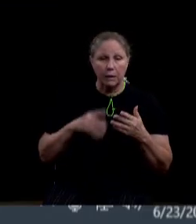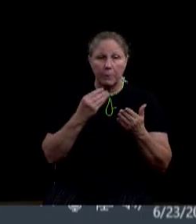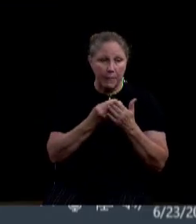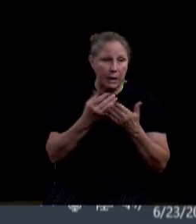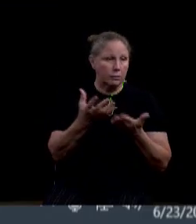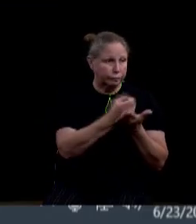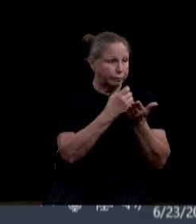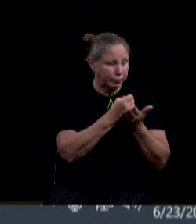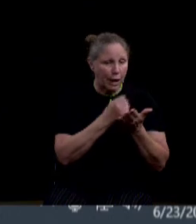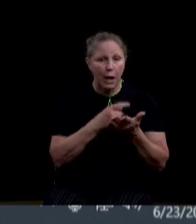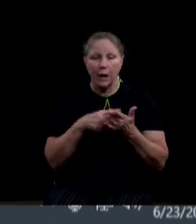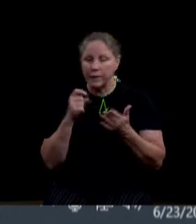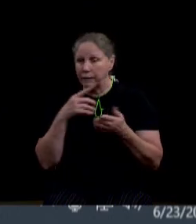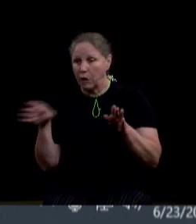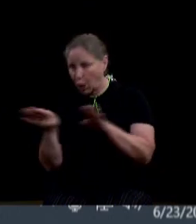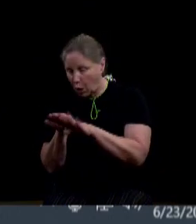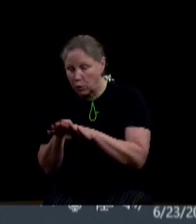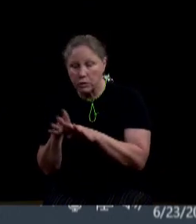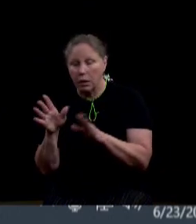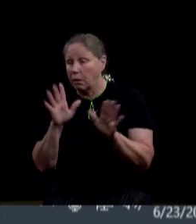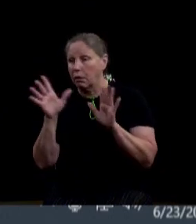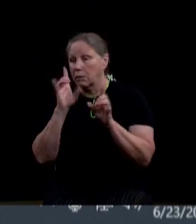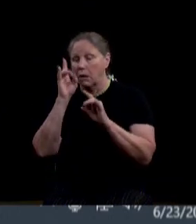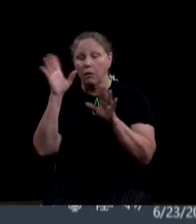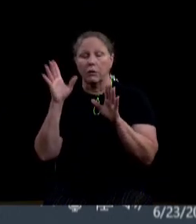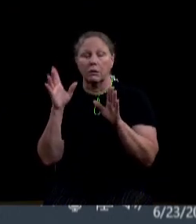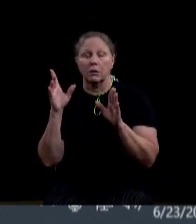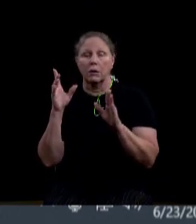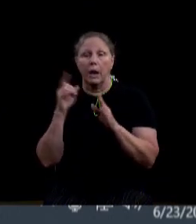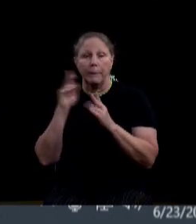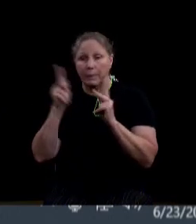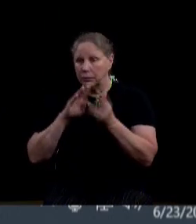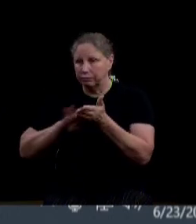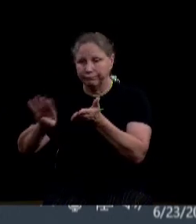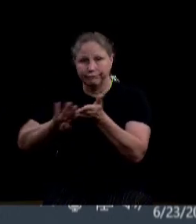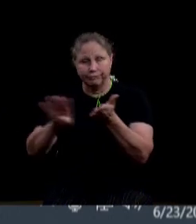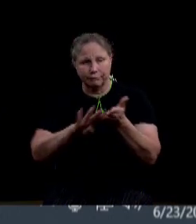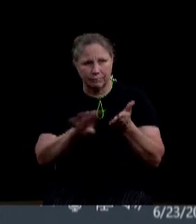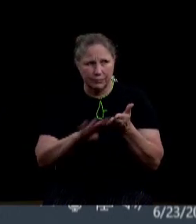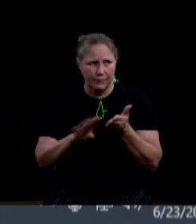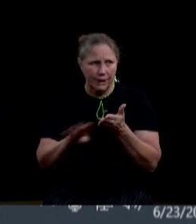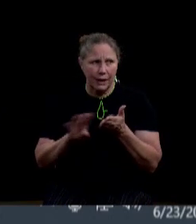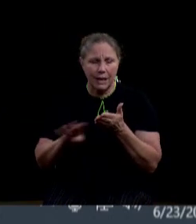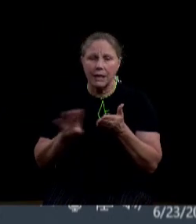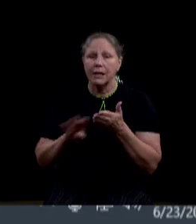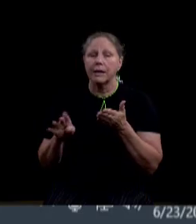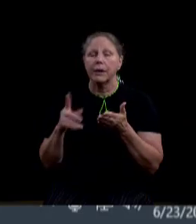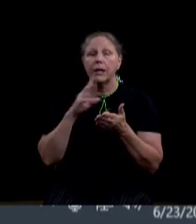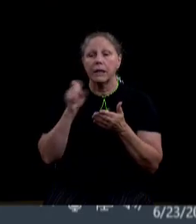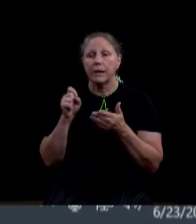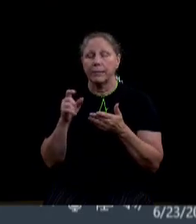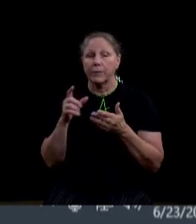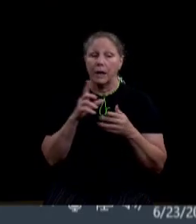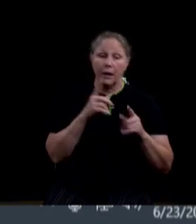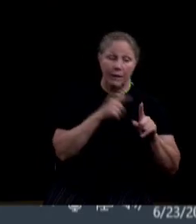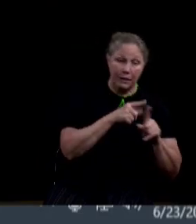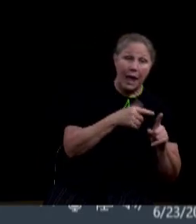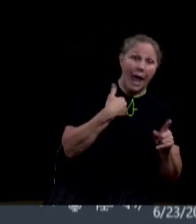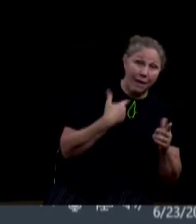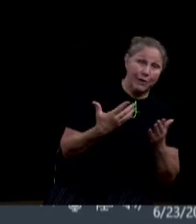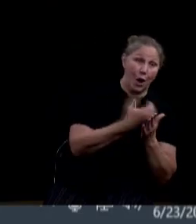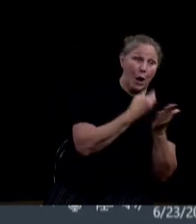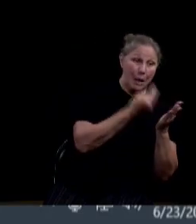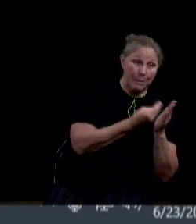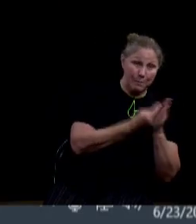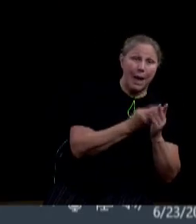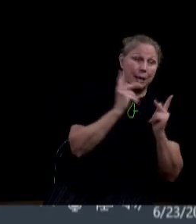and lay off people. And the former is definitely much more fun than the latter. I guarantee you that. The last thing I want to do here is put